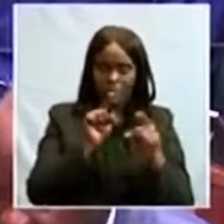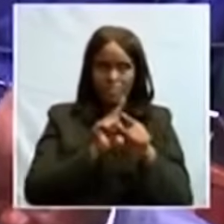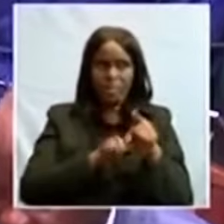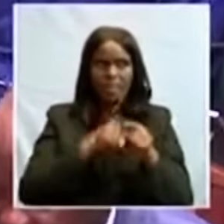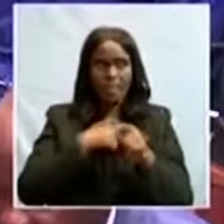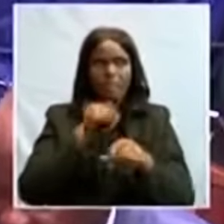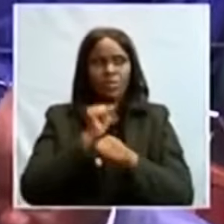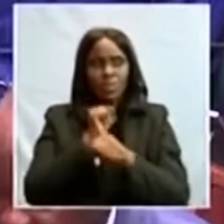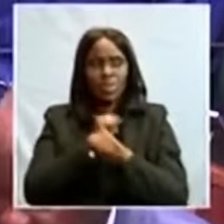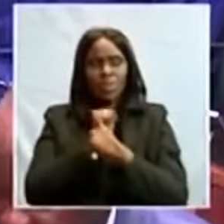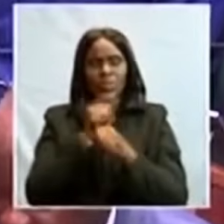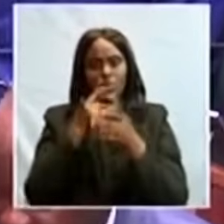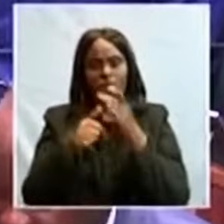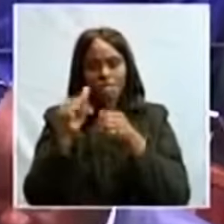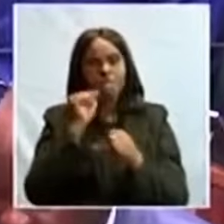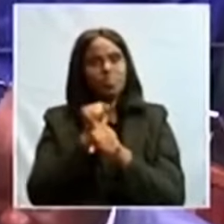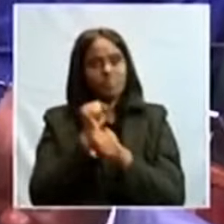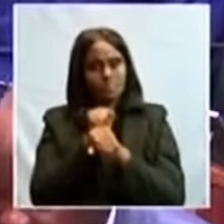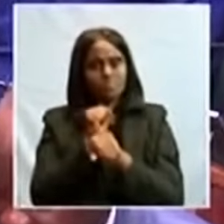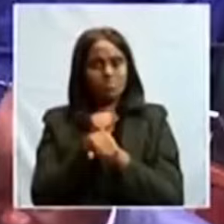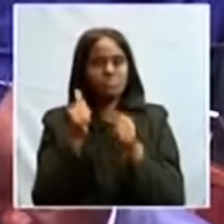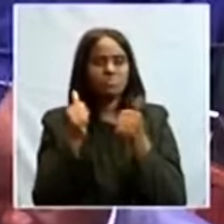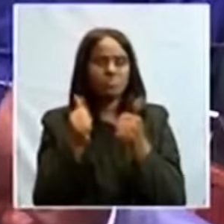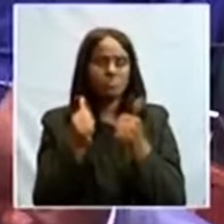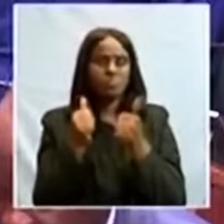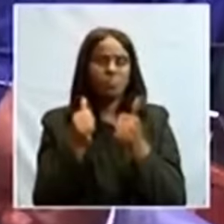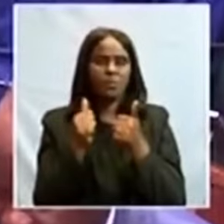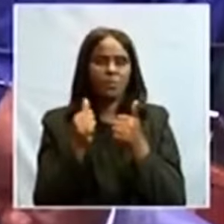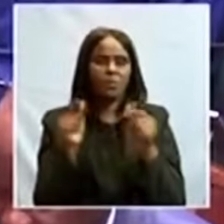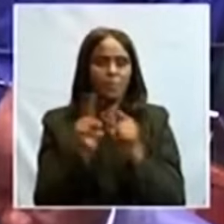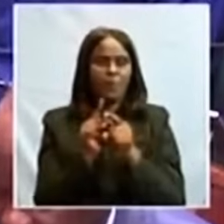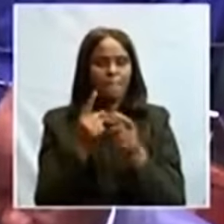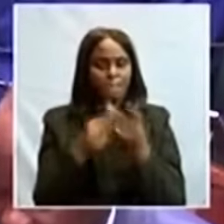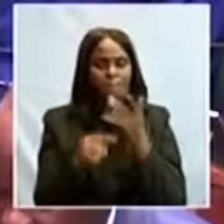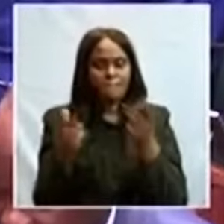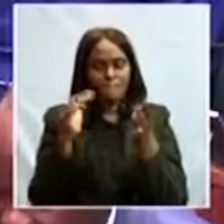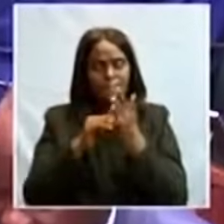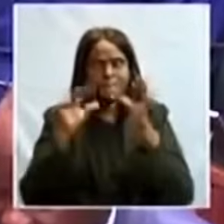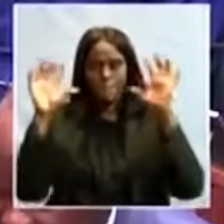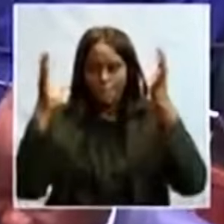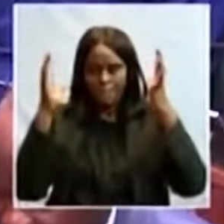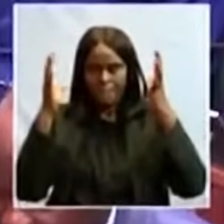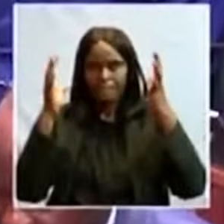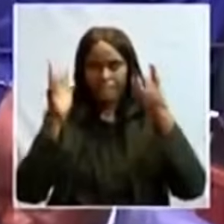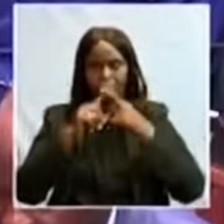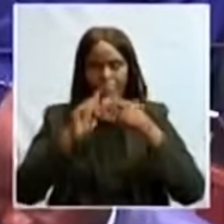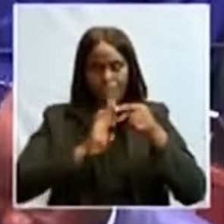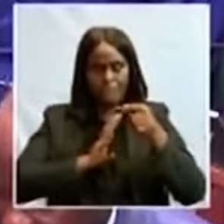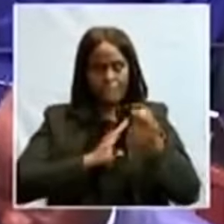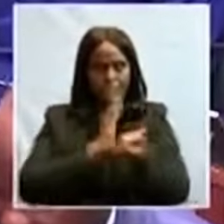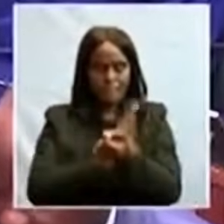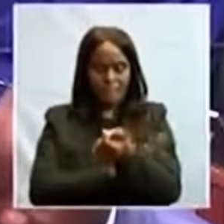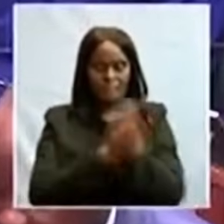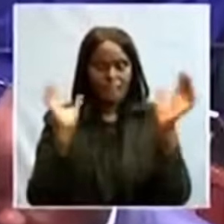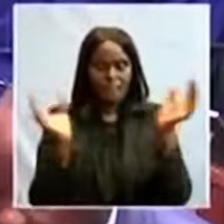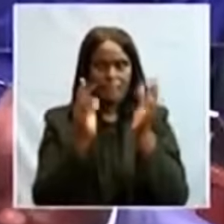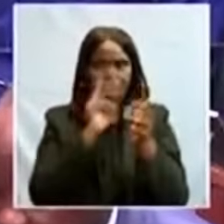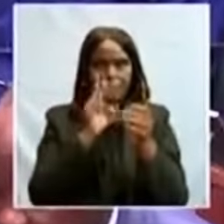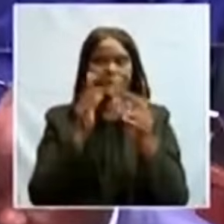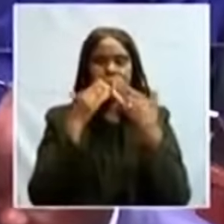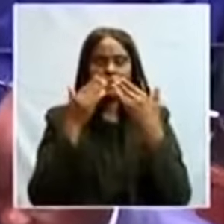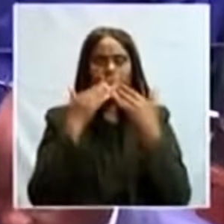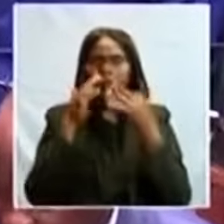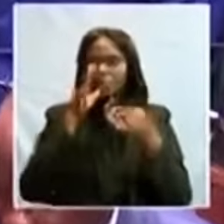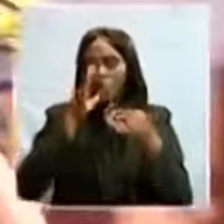its what is supposed to be done. And once again, congratulations to Barbara Banda. We'll continue encouraging her. Thank you, Madam